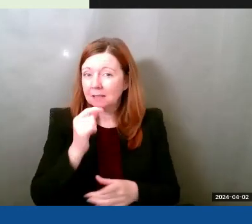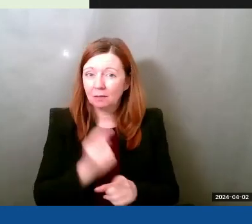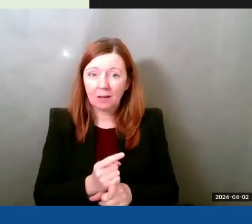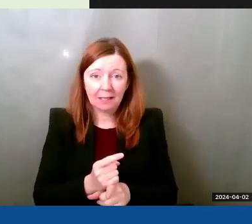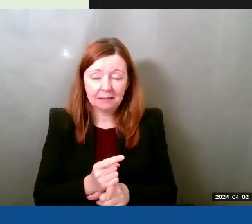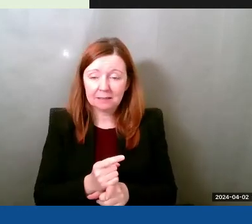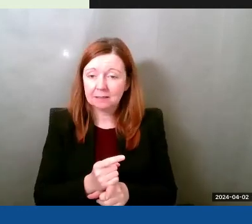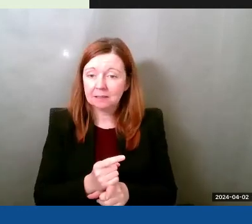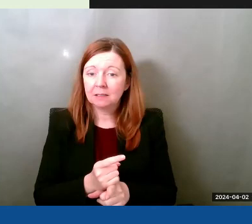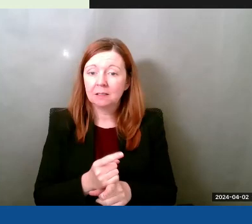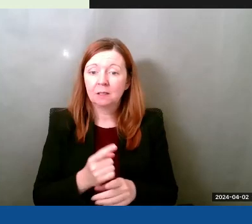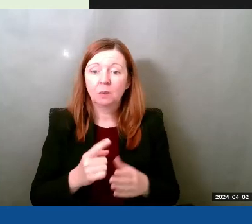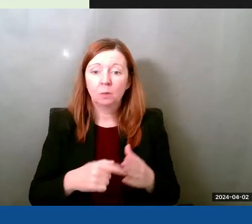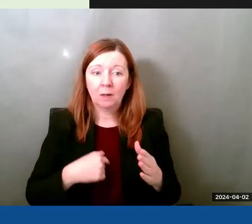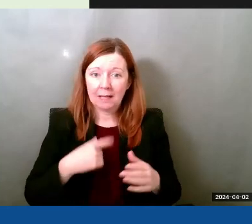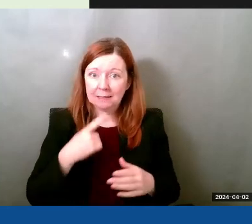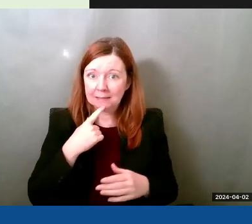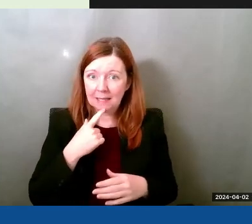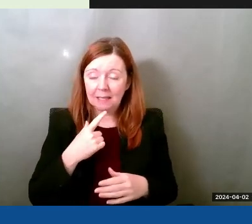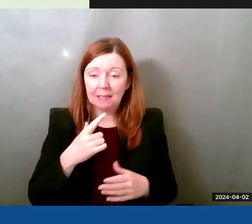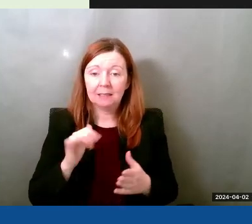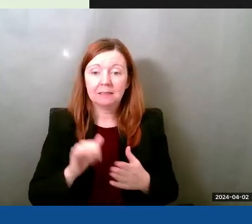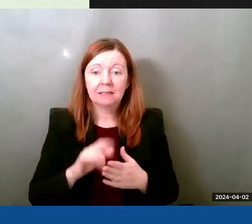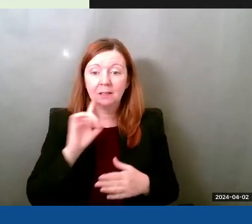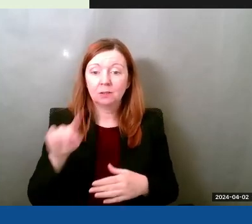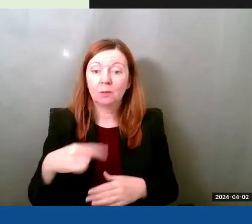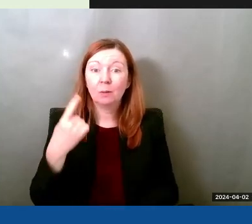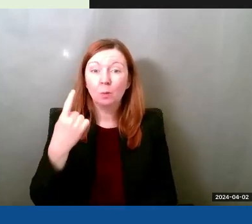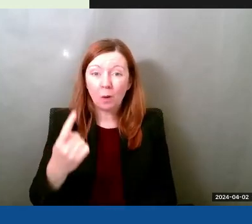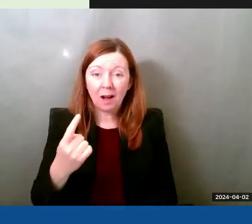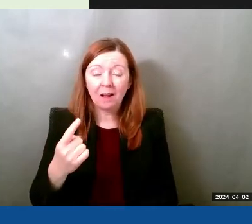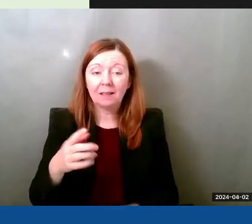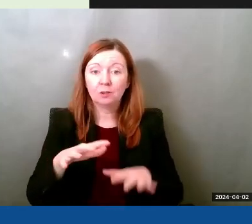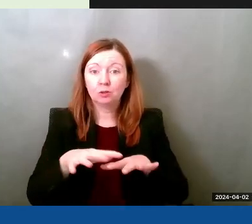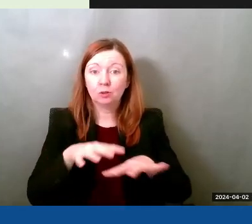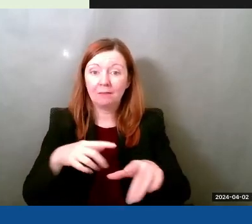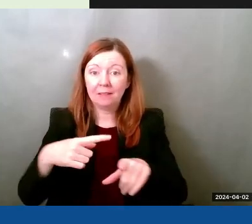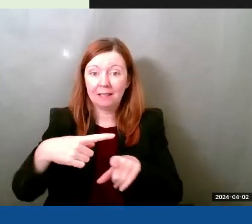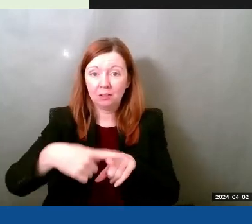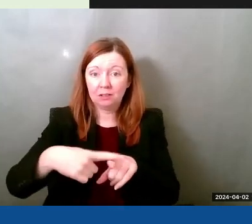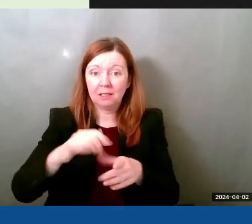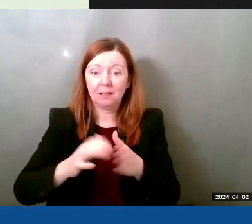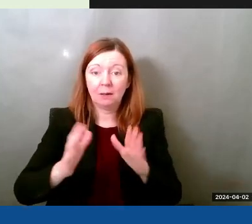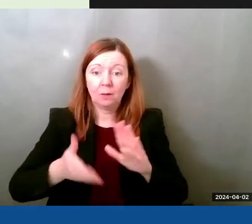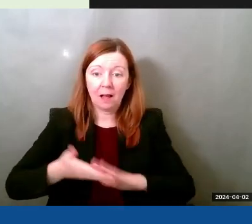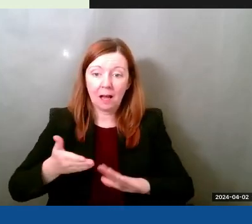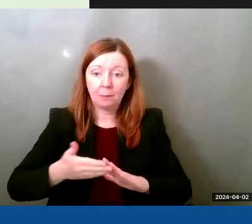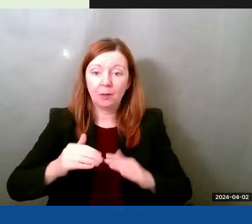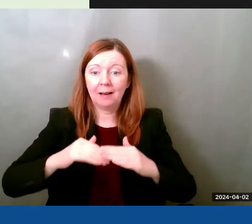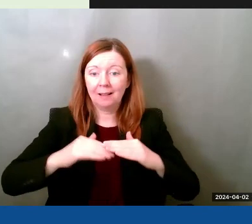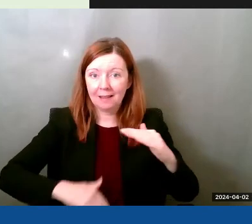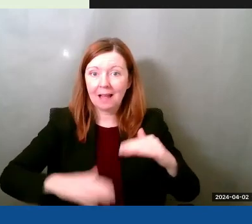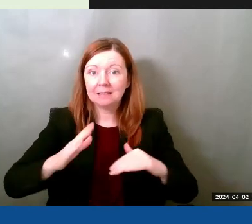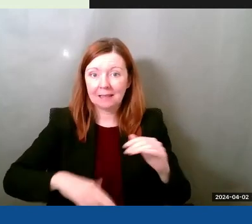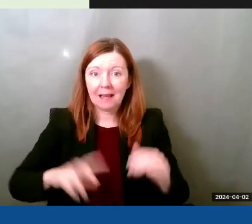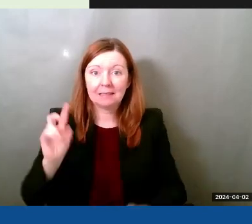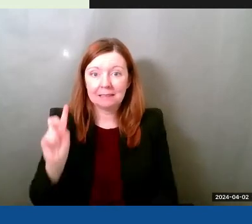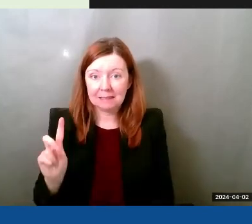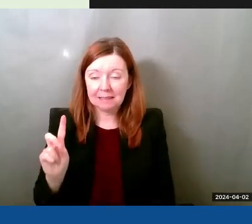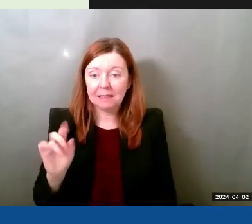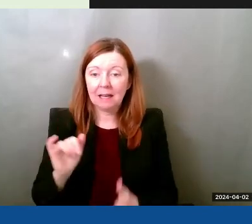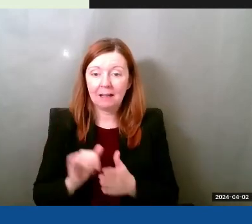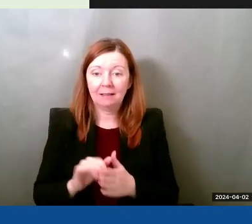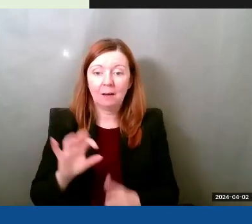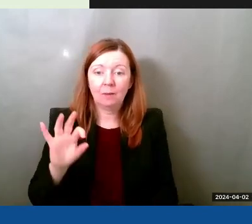correct. What I had stated is that there is only one traffic intersection that will operate less than D, and that